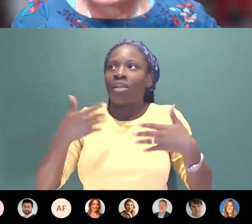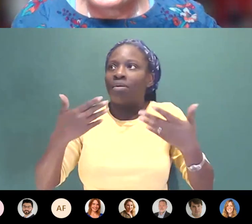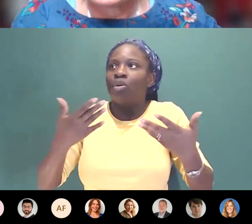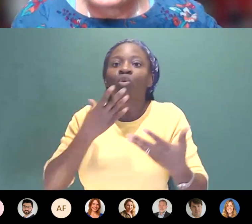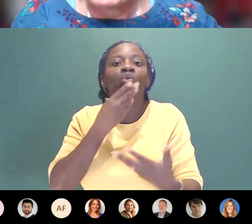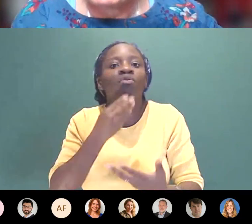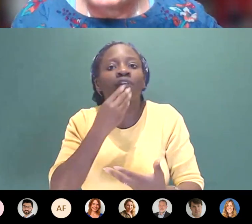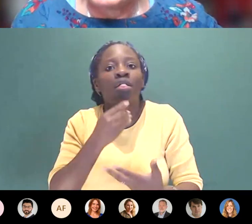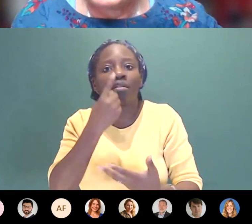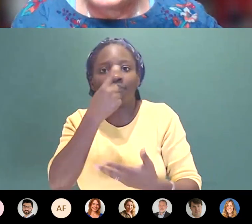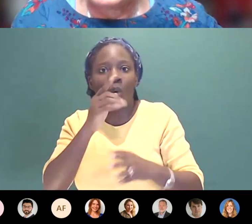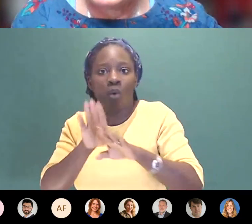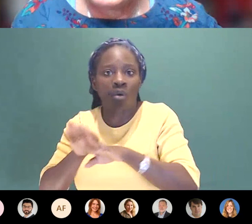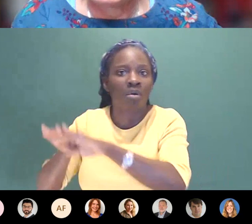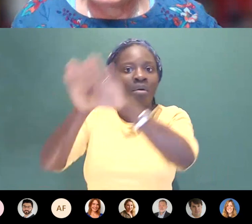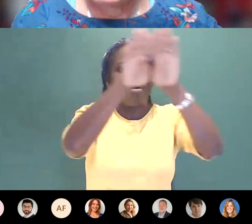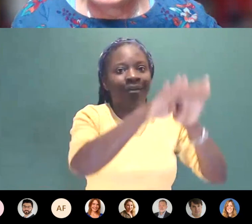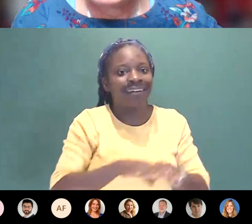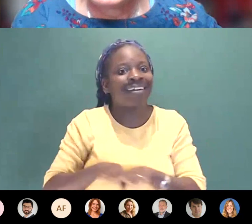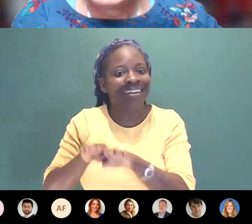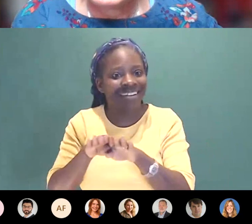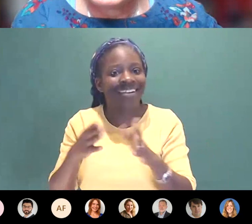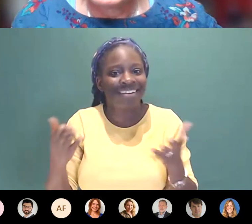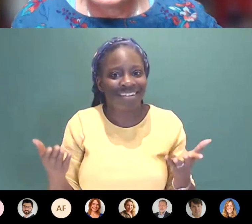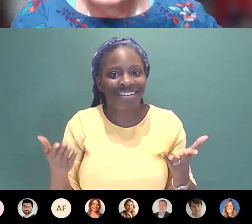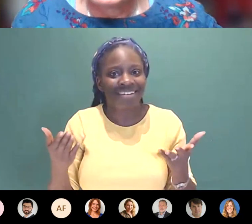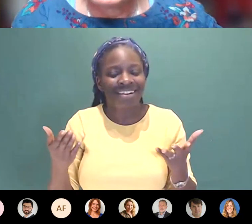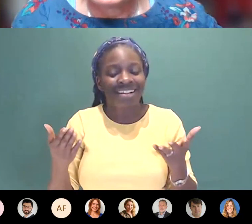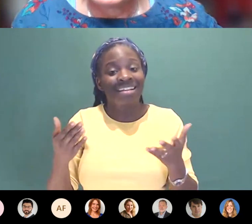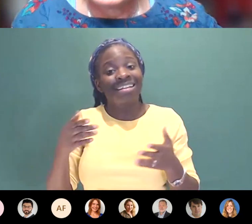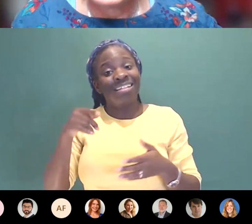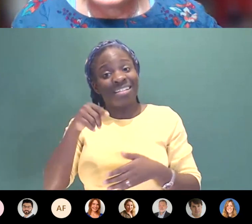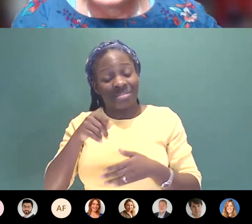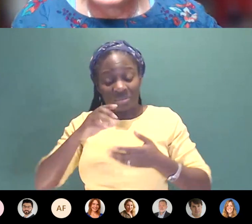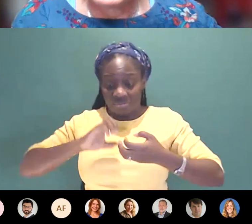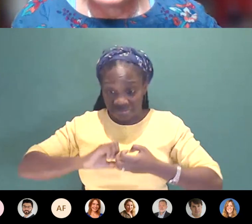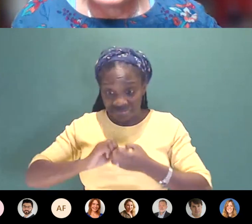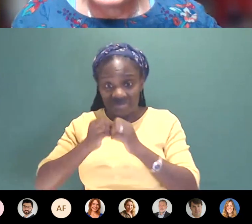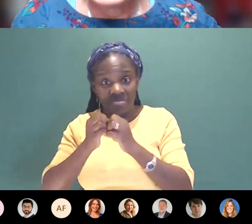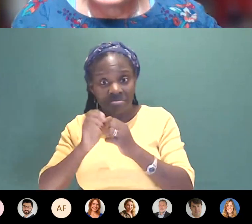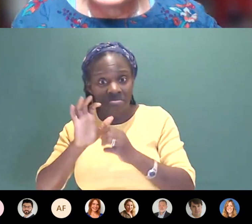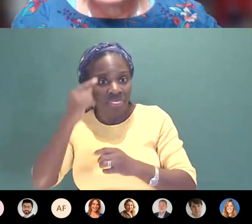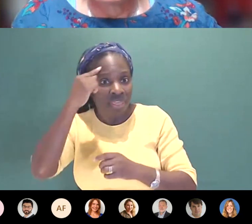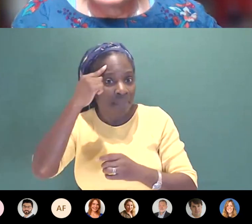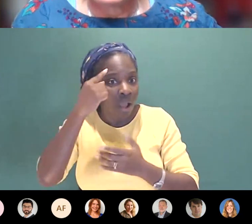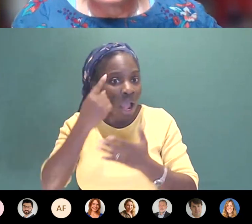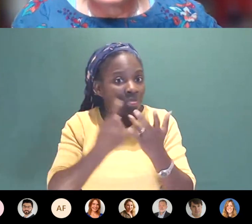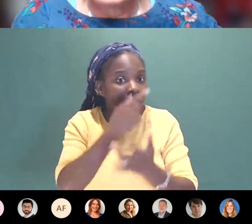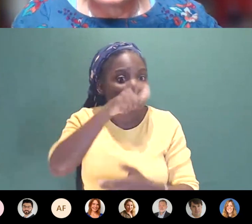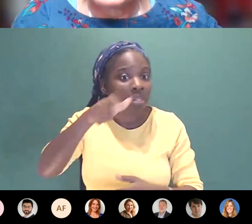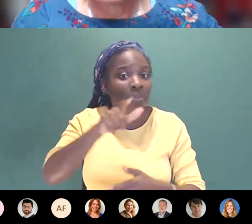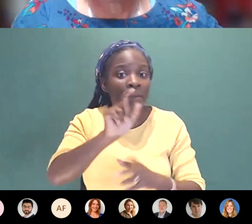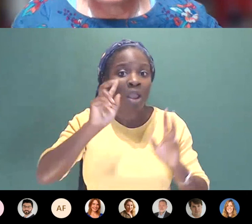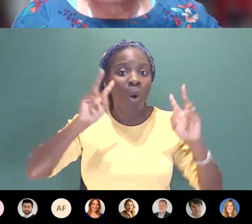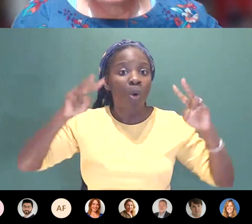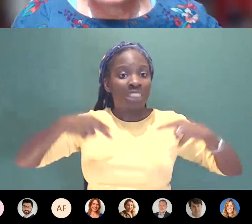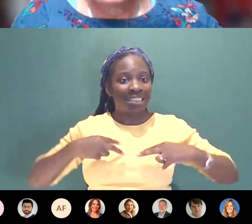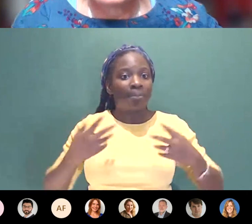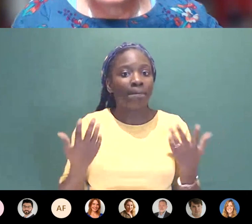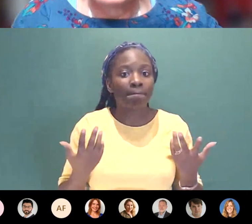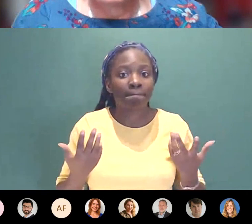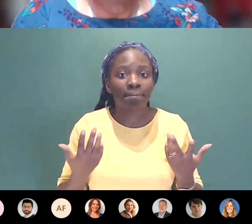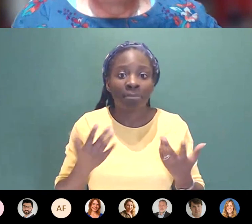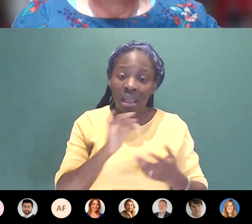useful in the universal design? And maybe while doing that, have in mind that there are people that are autistic and that have